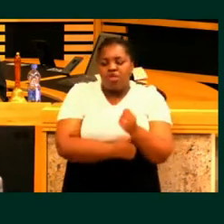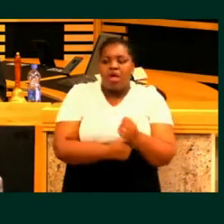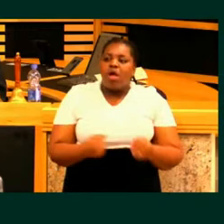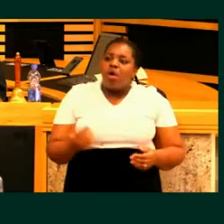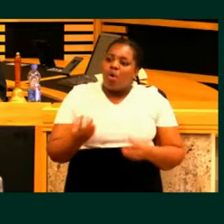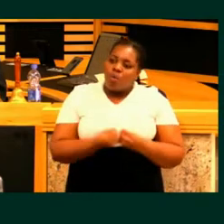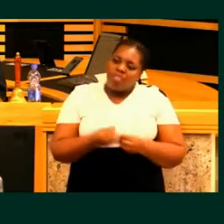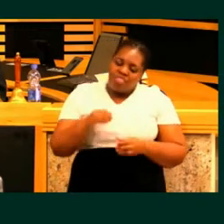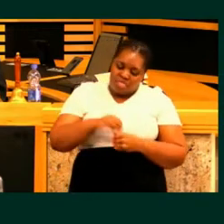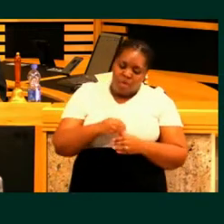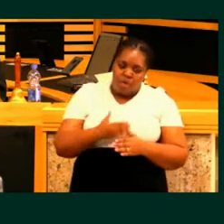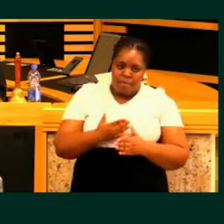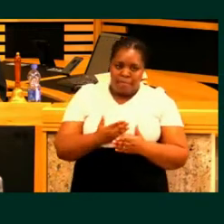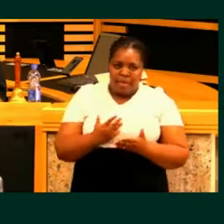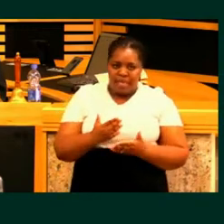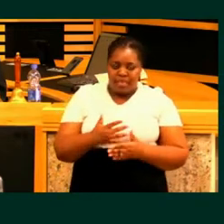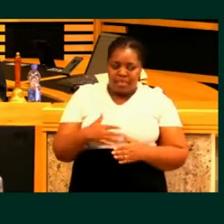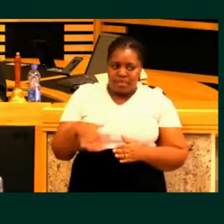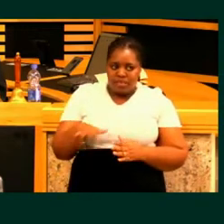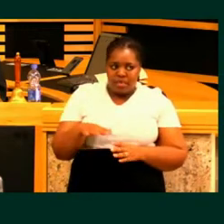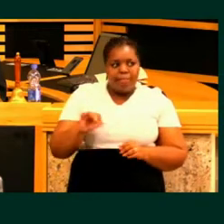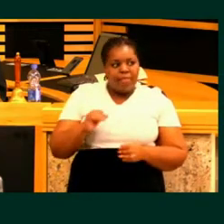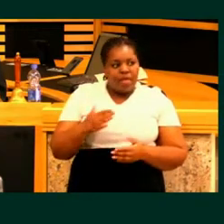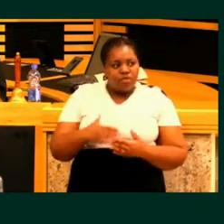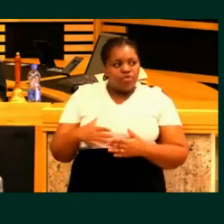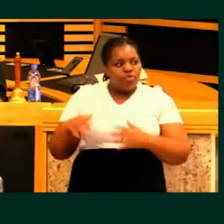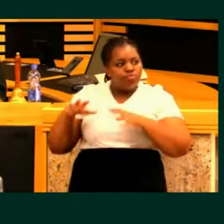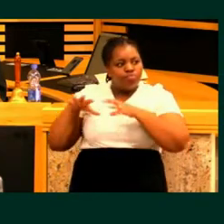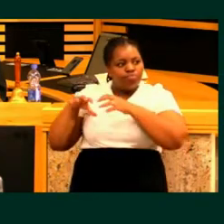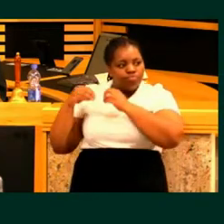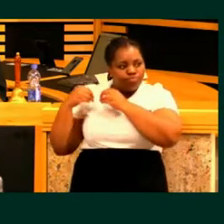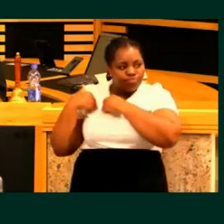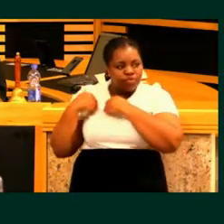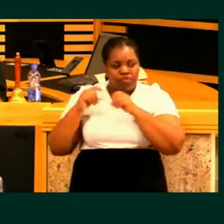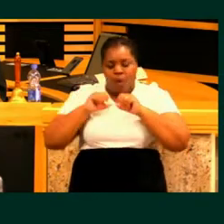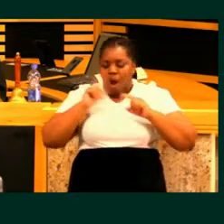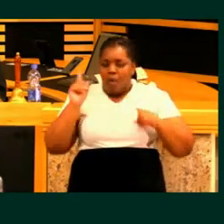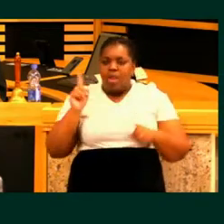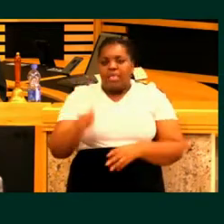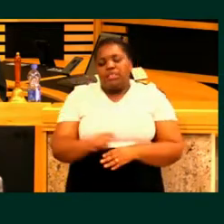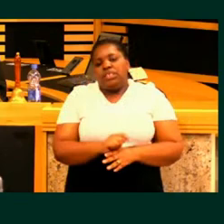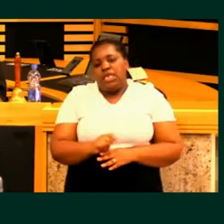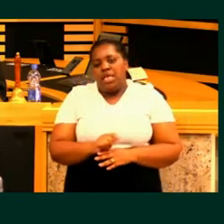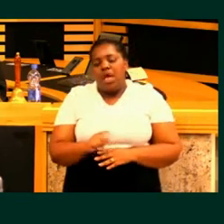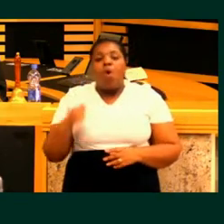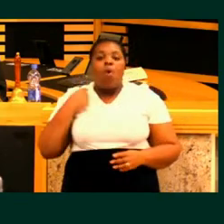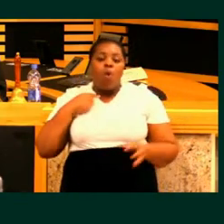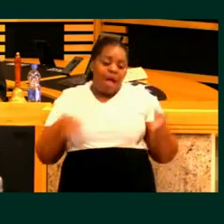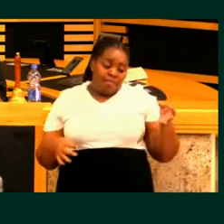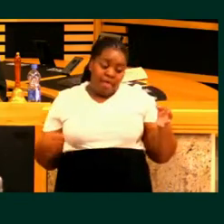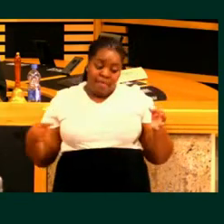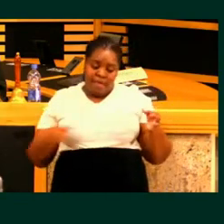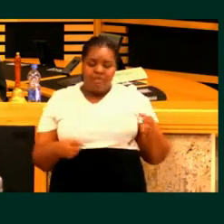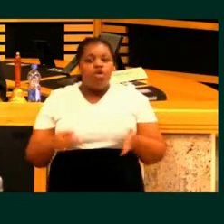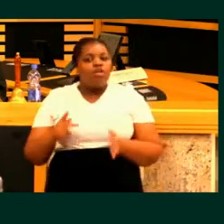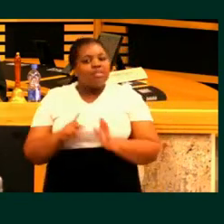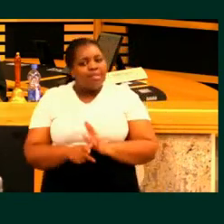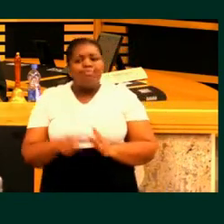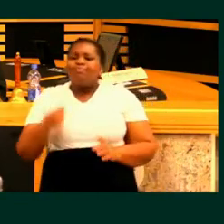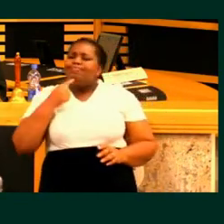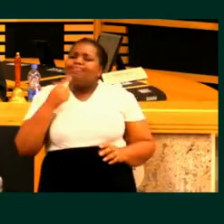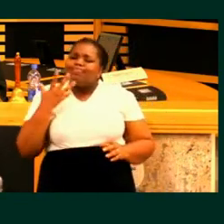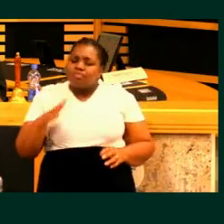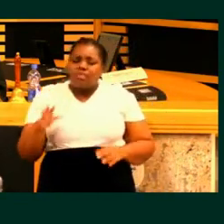workplace in order to ensure handson disability awareness training the white paper on disability also States the